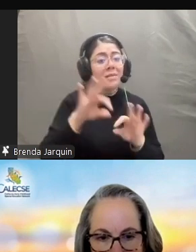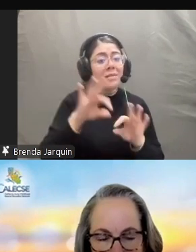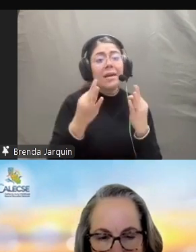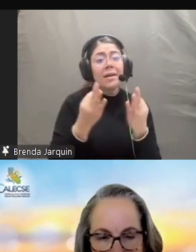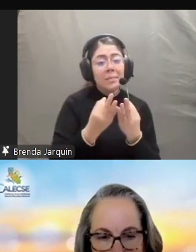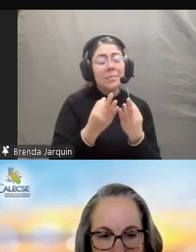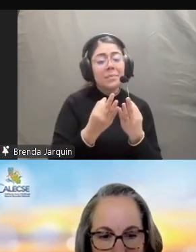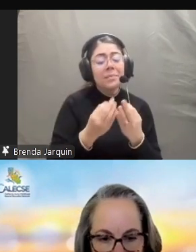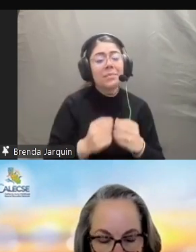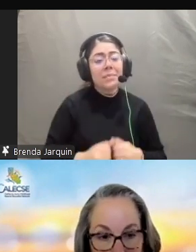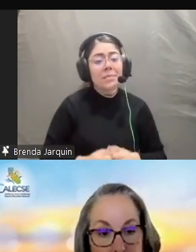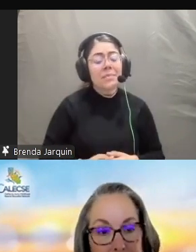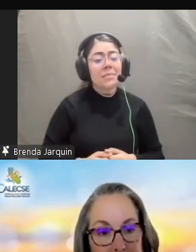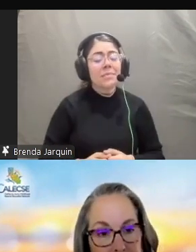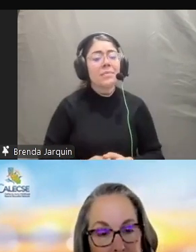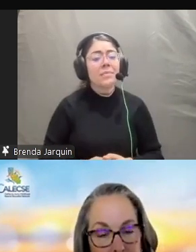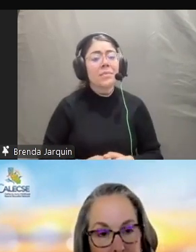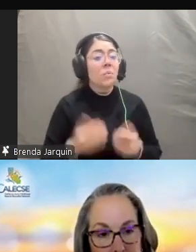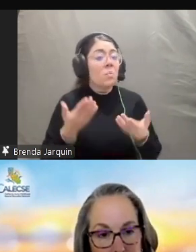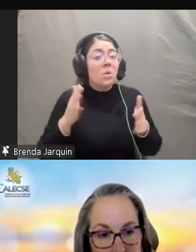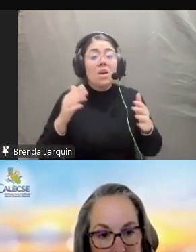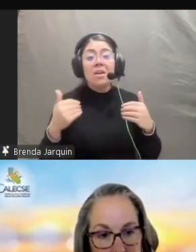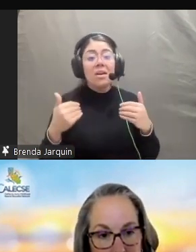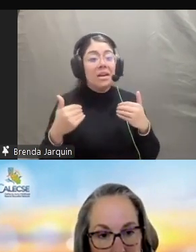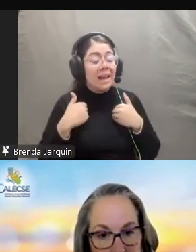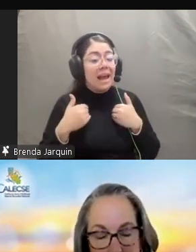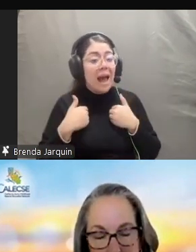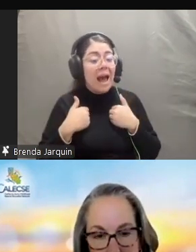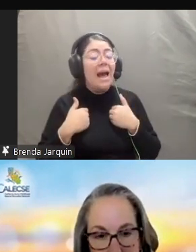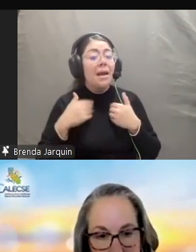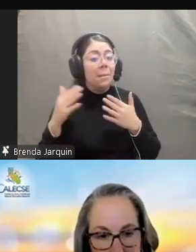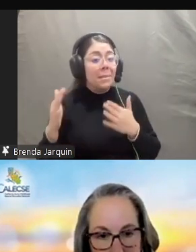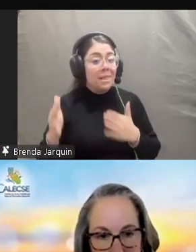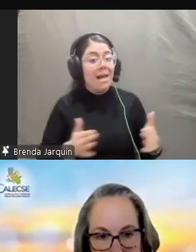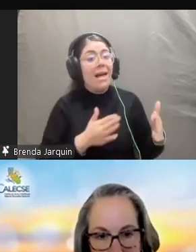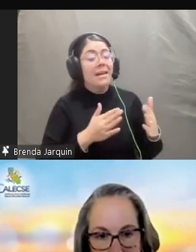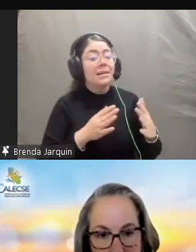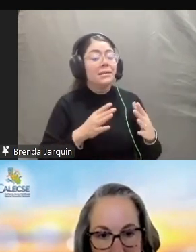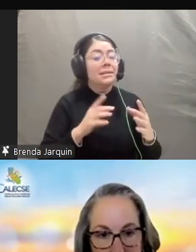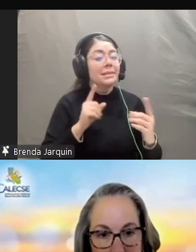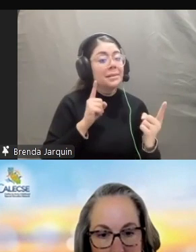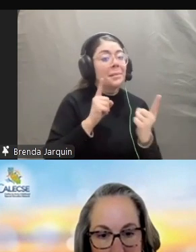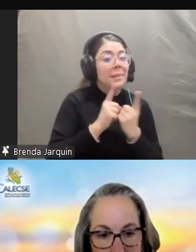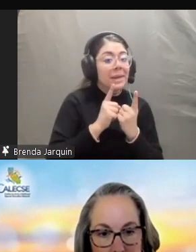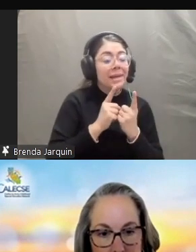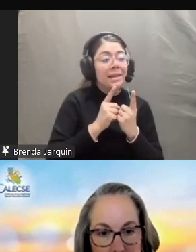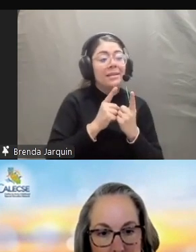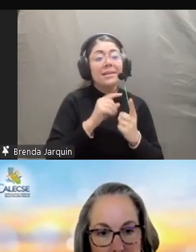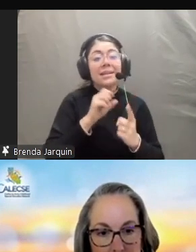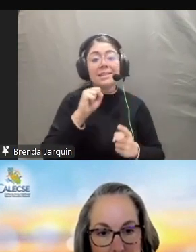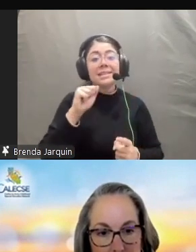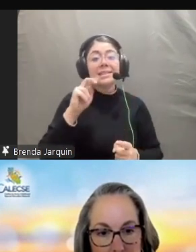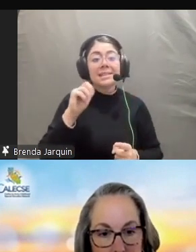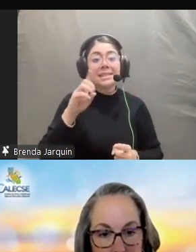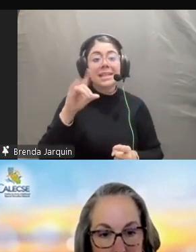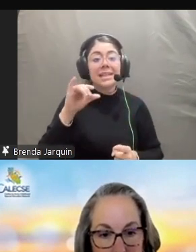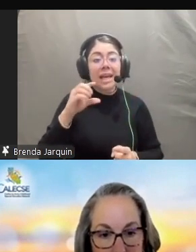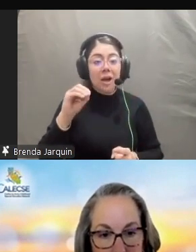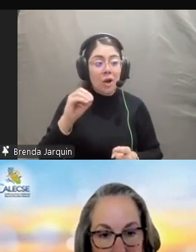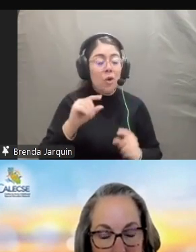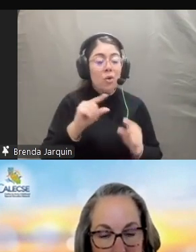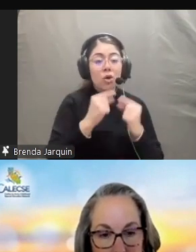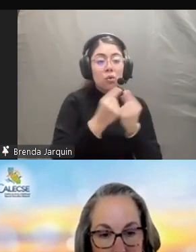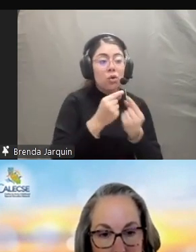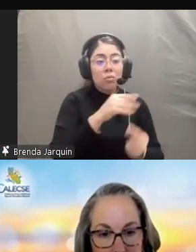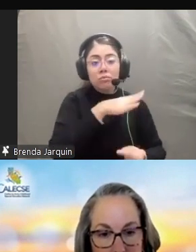Diego to meet regularly throughout the year. And so we had to schedule additional meetings to specifically work